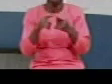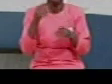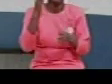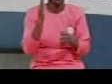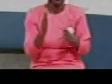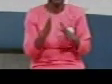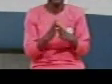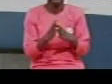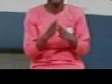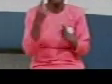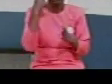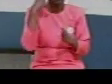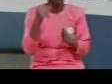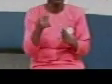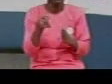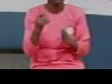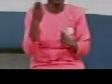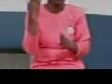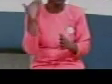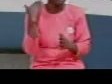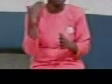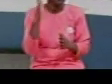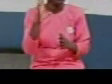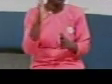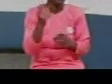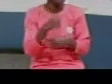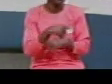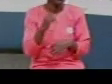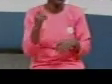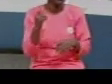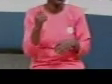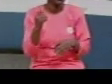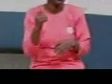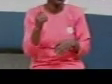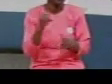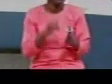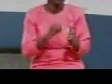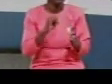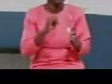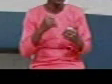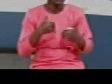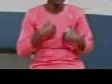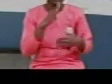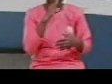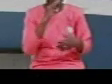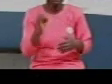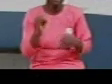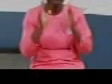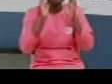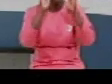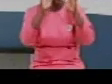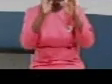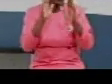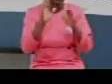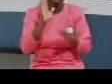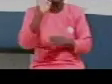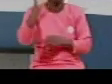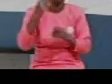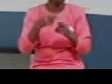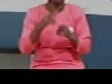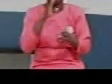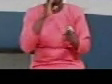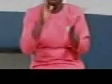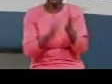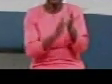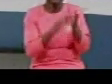for the past 5 days. It's been wonderful. His name be praised forever